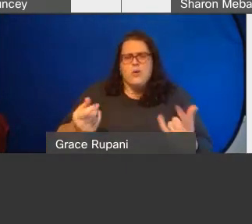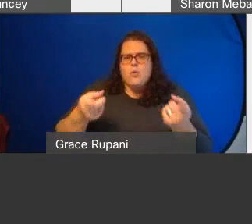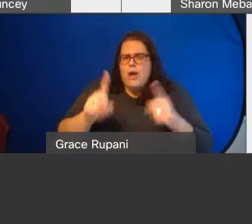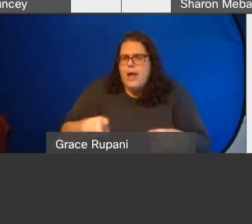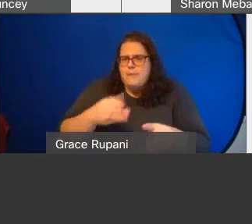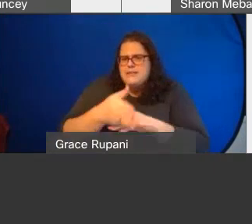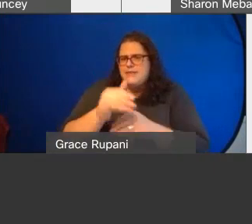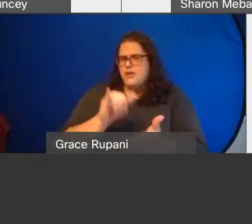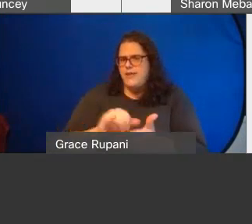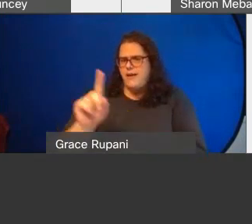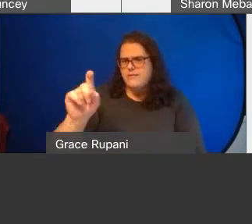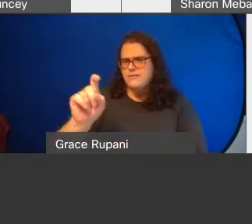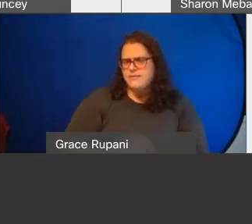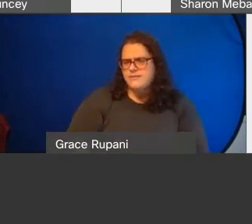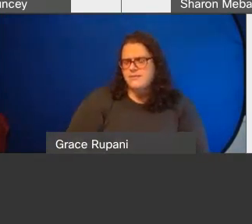Well, what happens